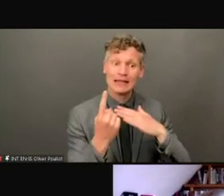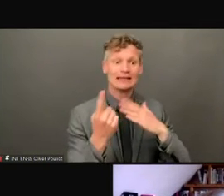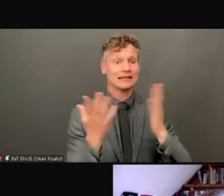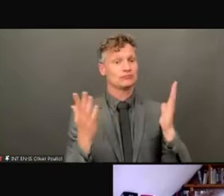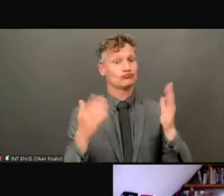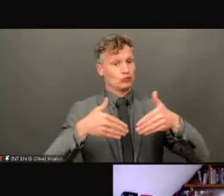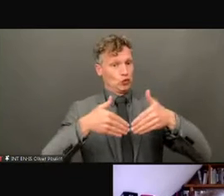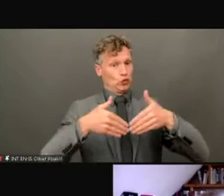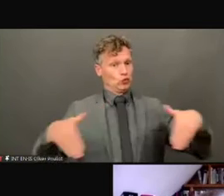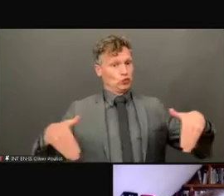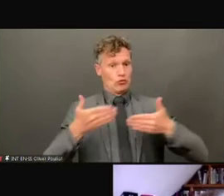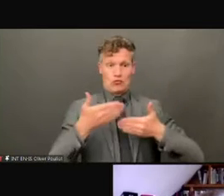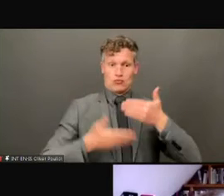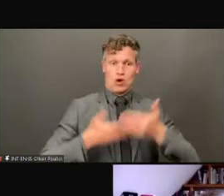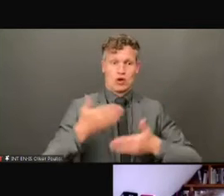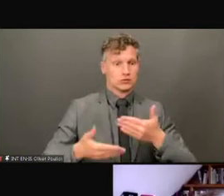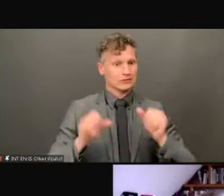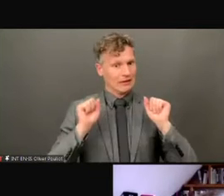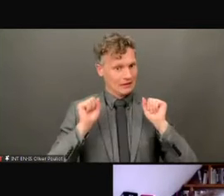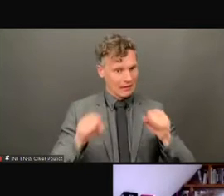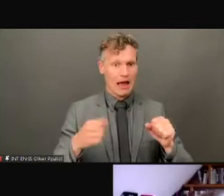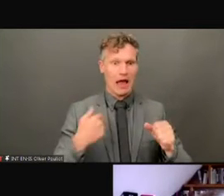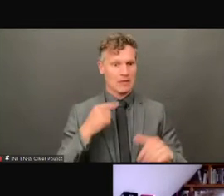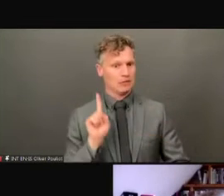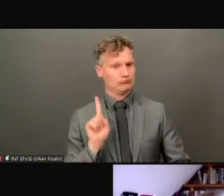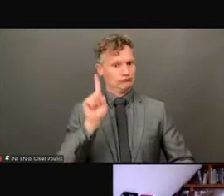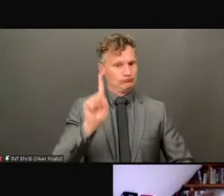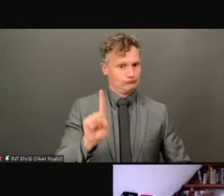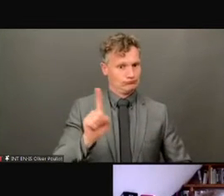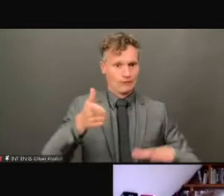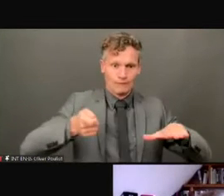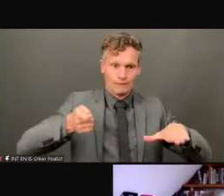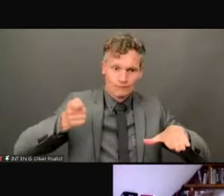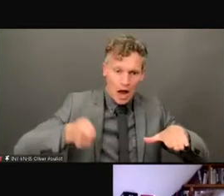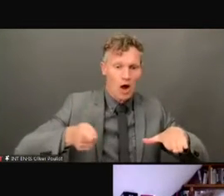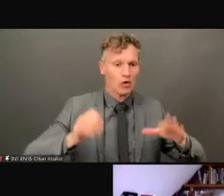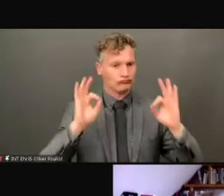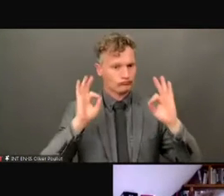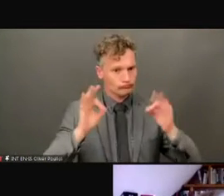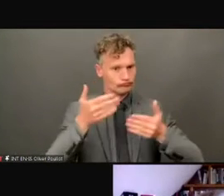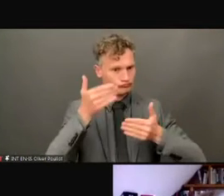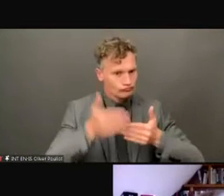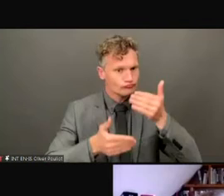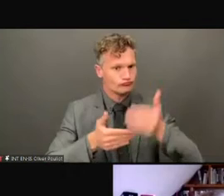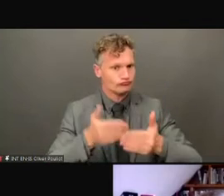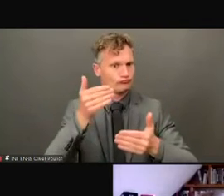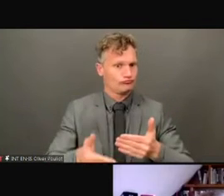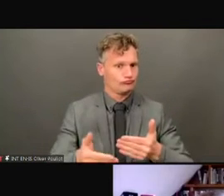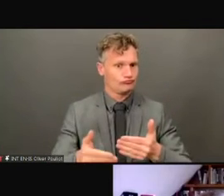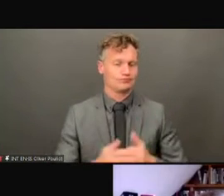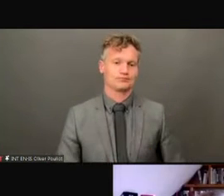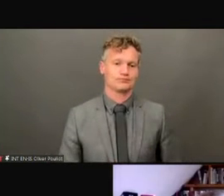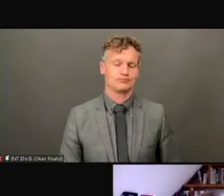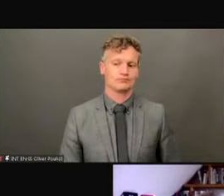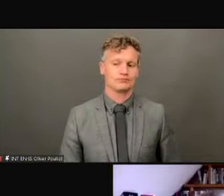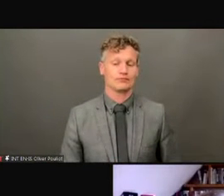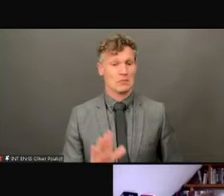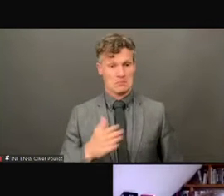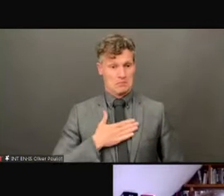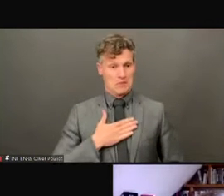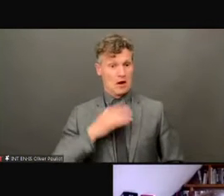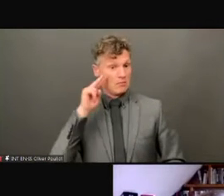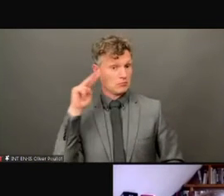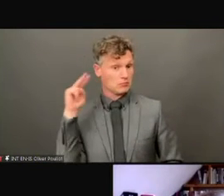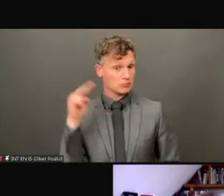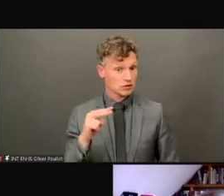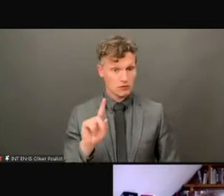to receive a fair trial when the individual's liberty or property is at stake. But from my perspective, it needs to be seen